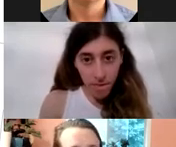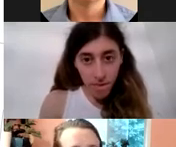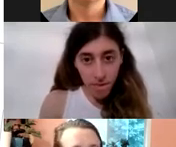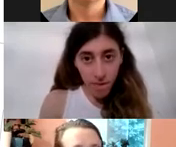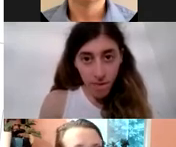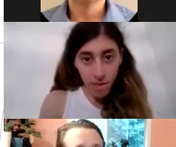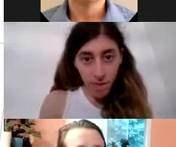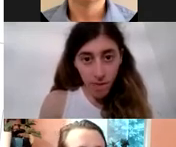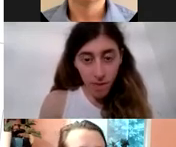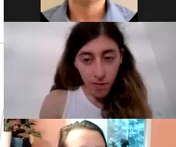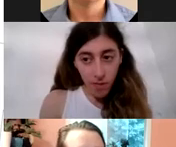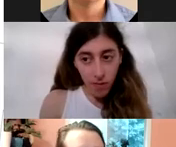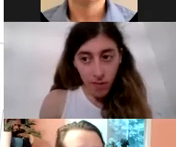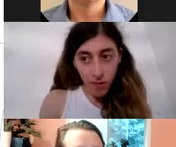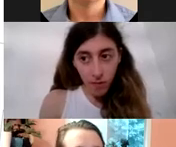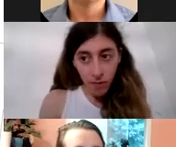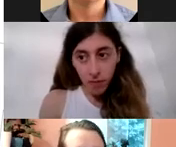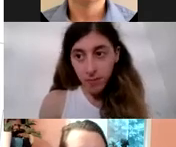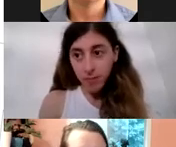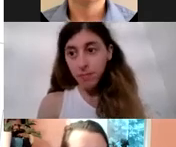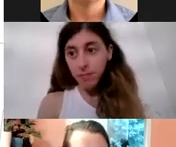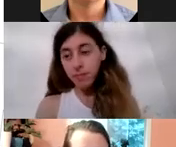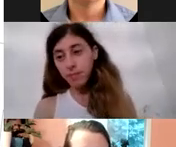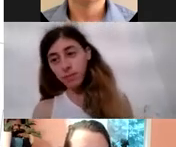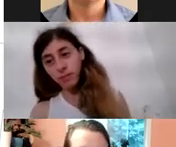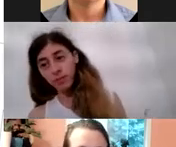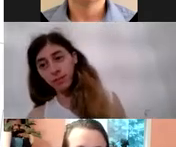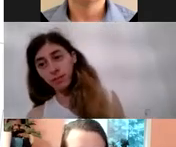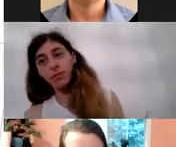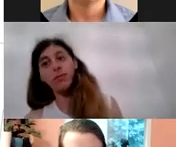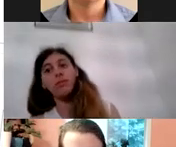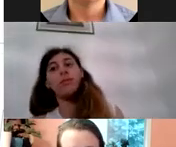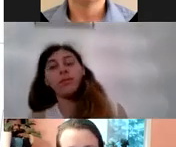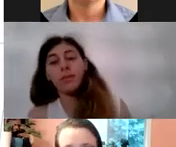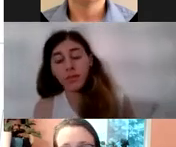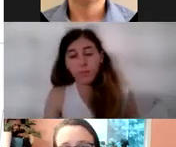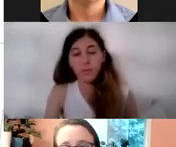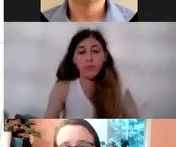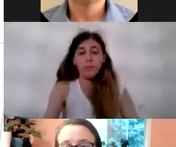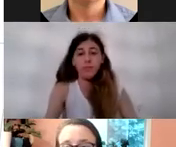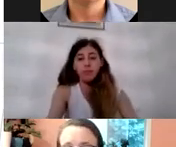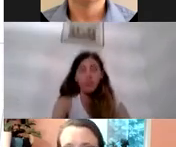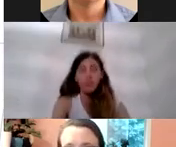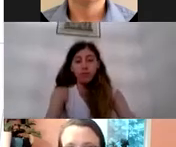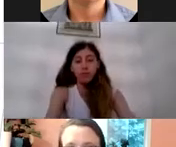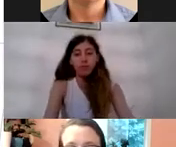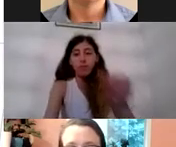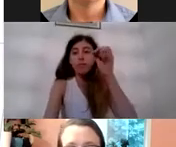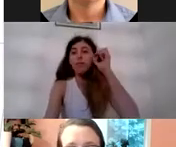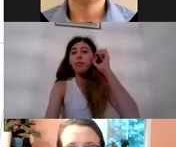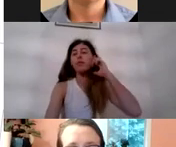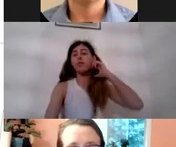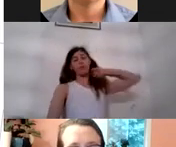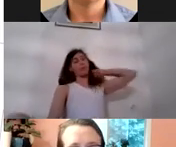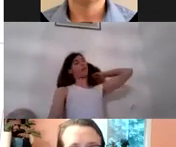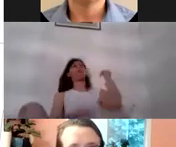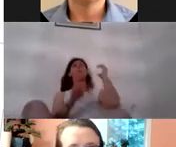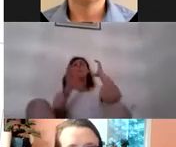how people label themselves, whether people need to present a certain way in